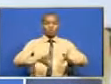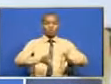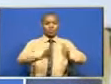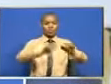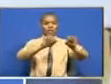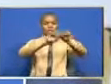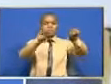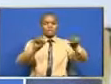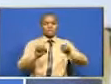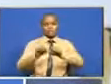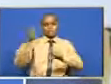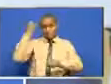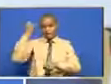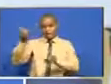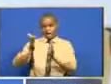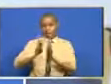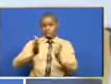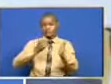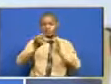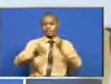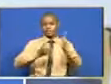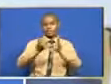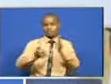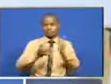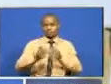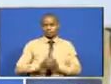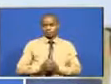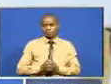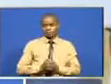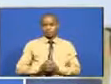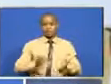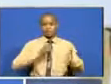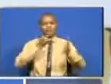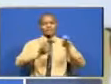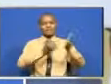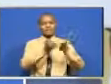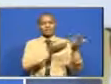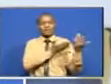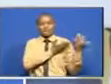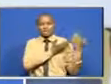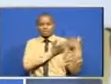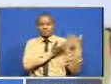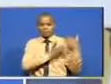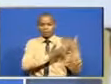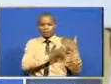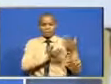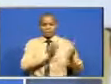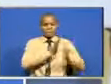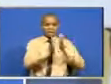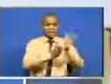society and industry. The industry expects strategic professionals